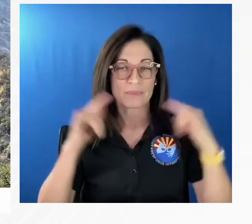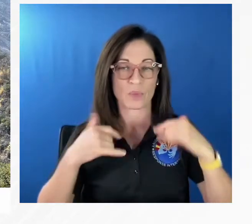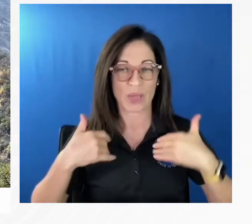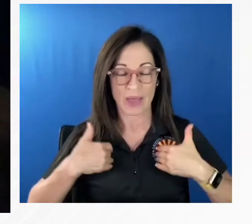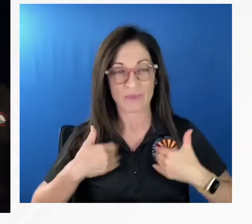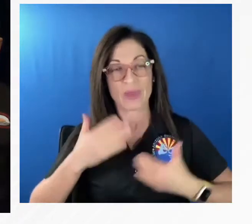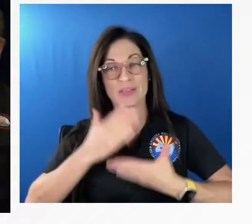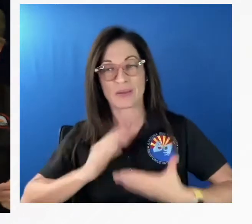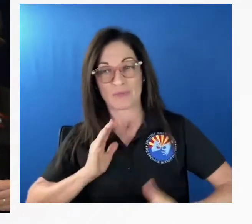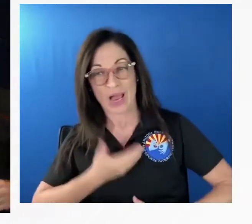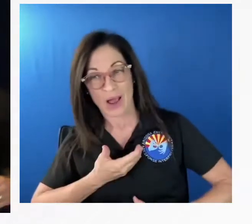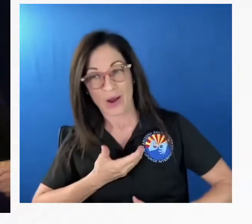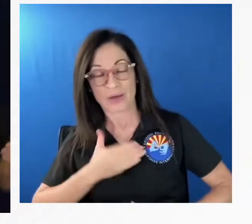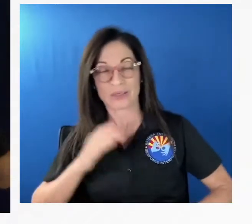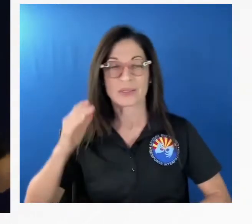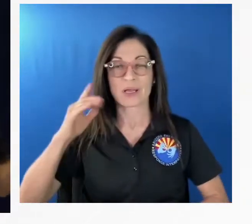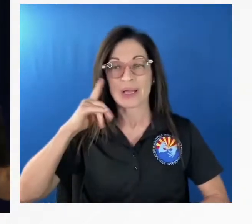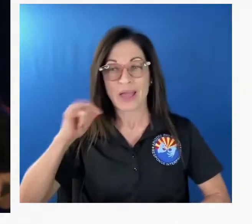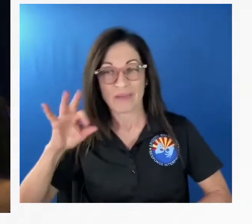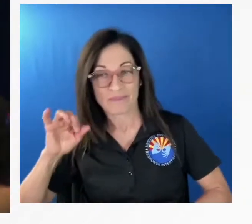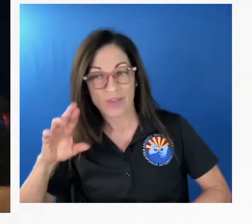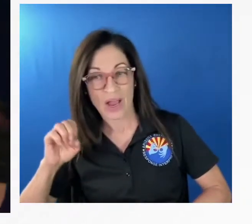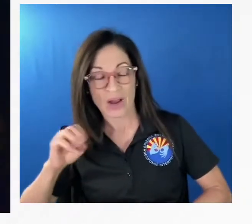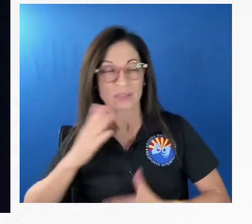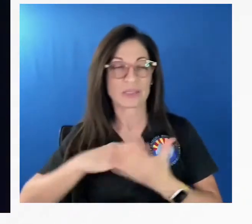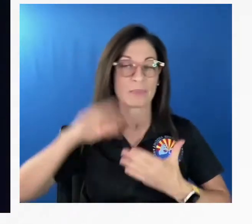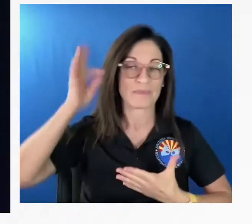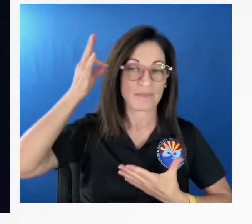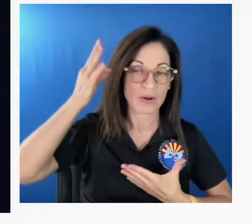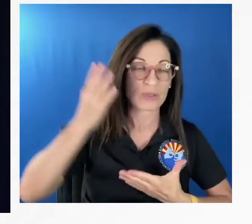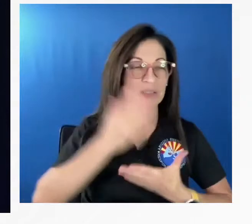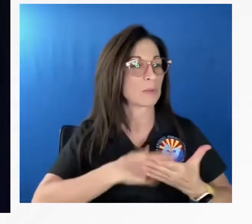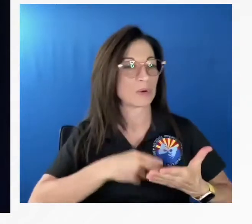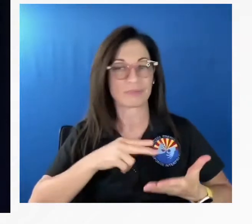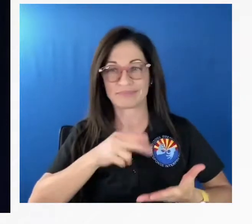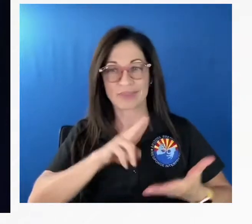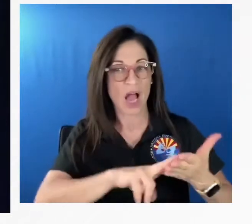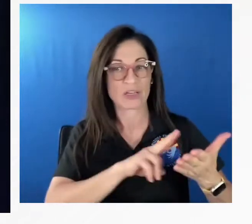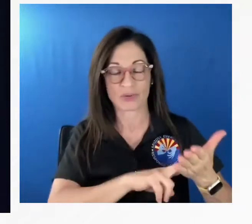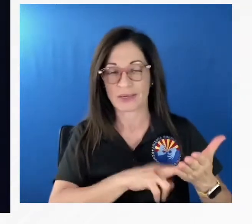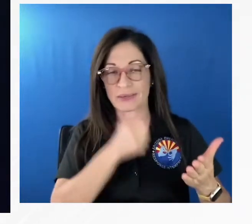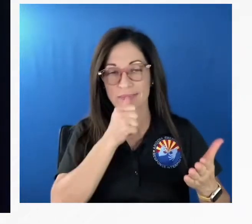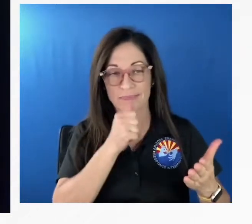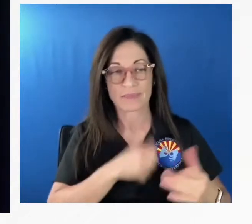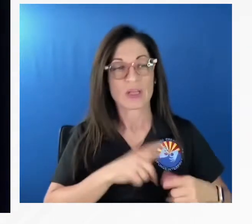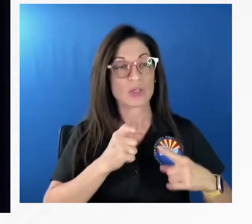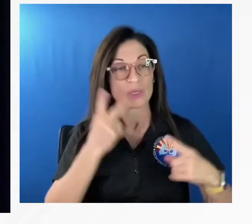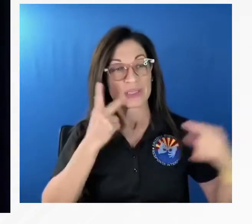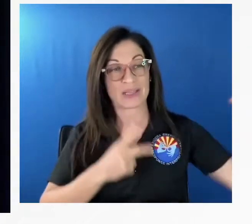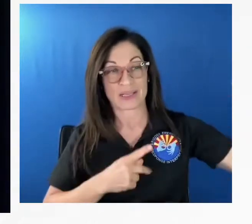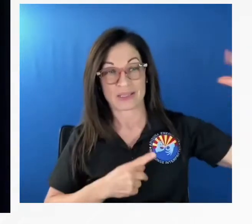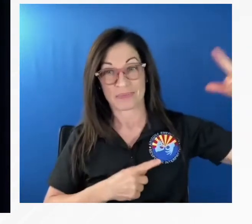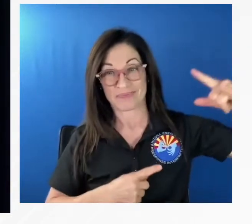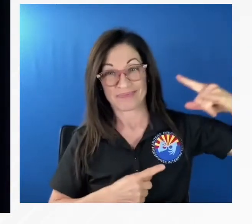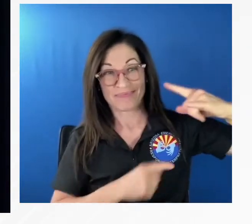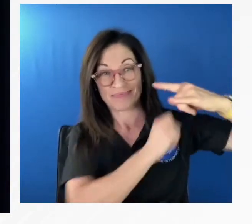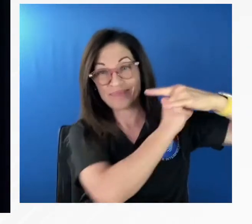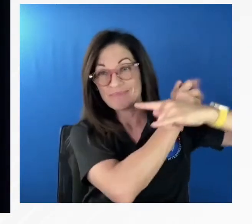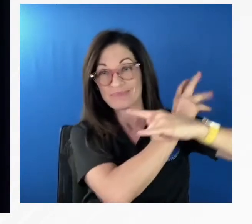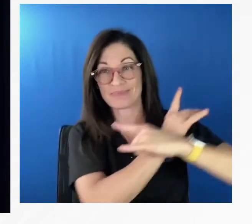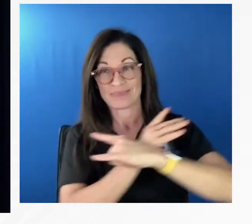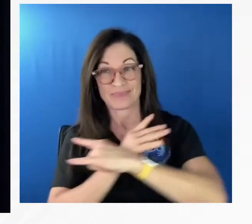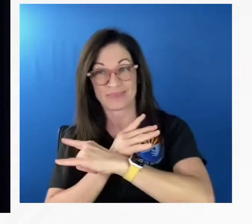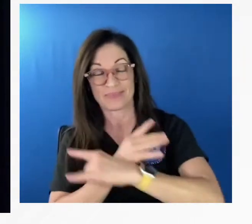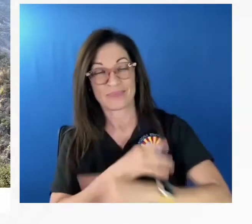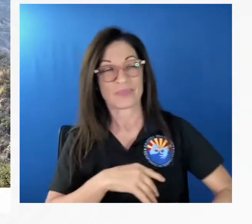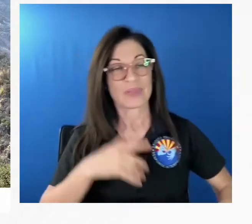aircraft, some are federal aircraft, some are contract aircraft. So in this slide here, coming down this spine, you can see one of the CAL FIRE S2s coming